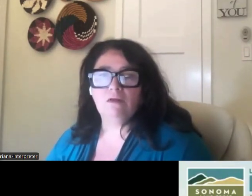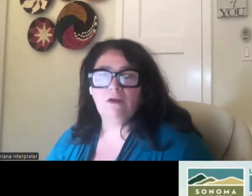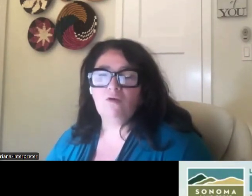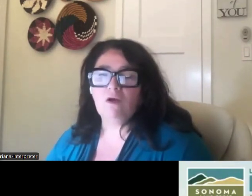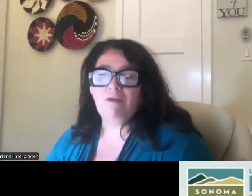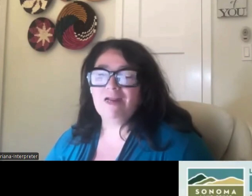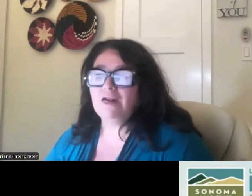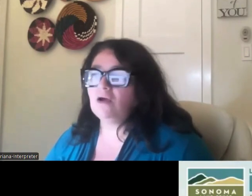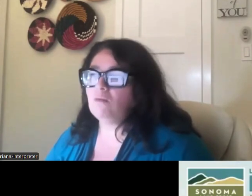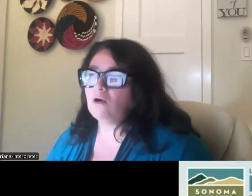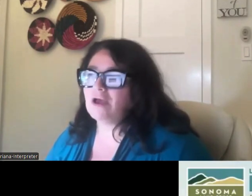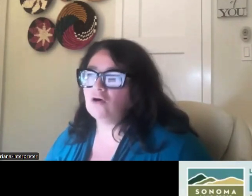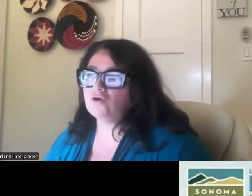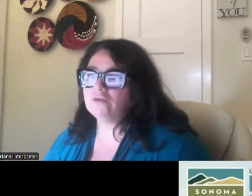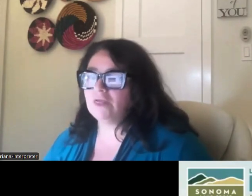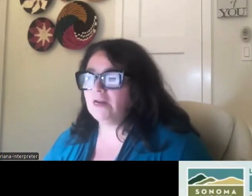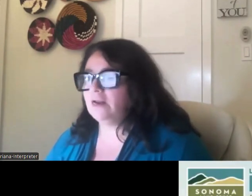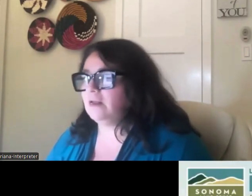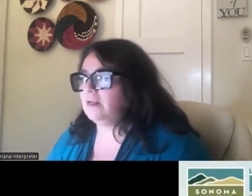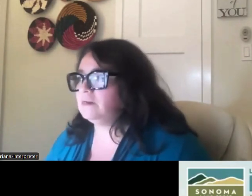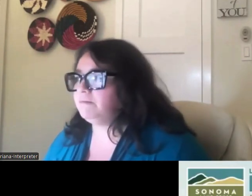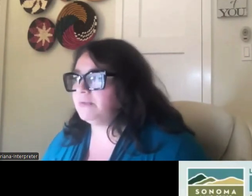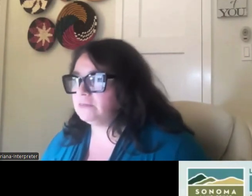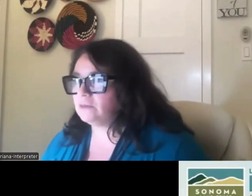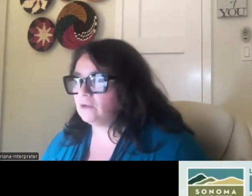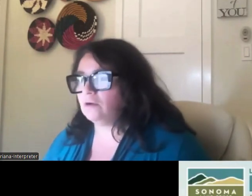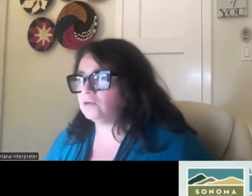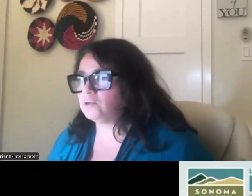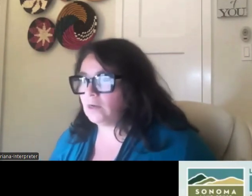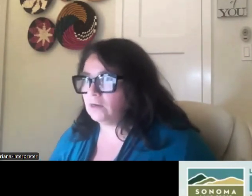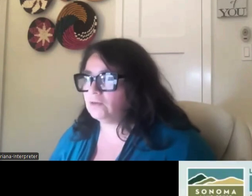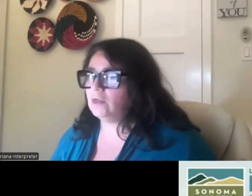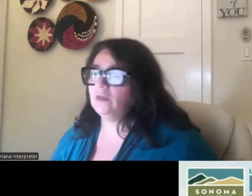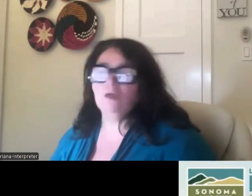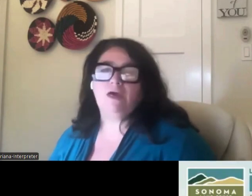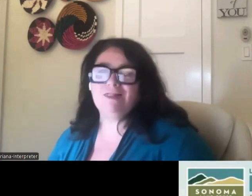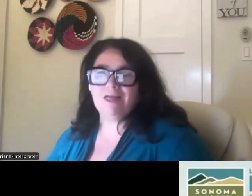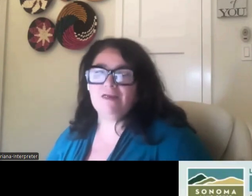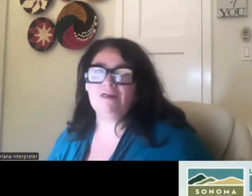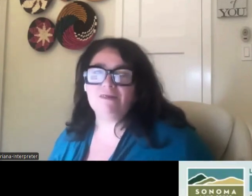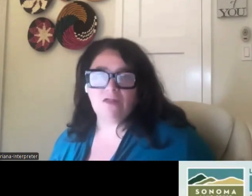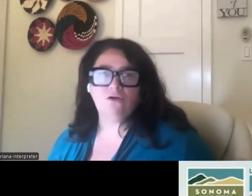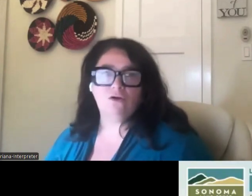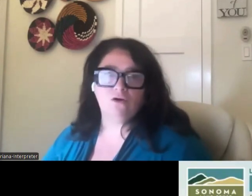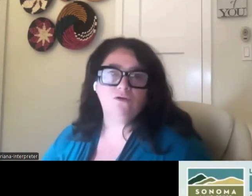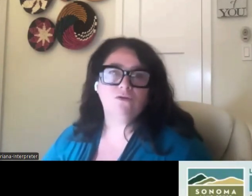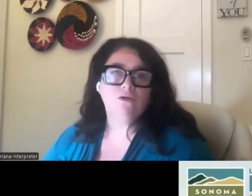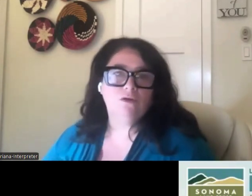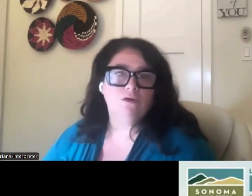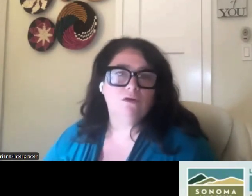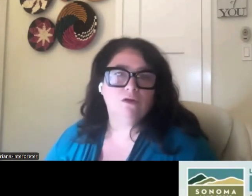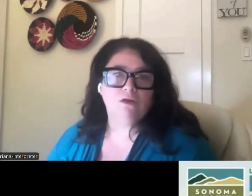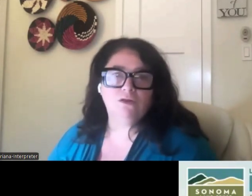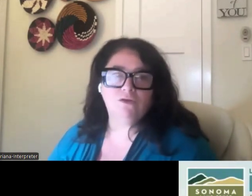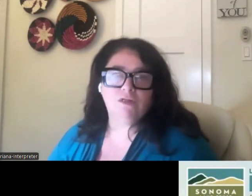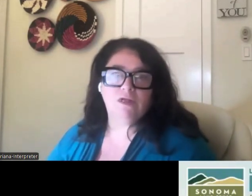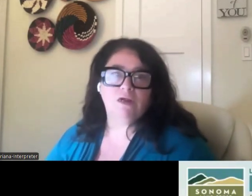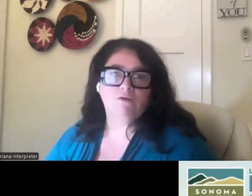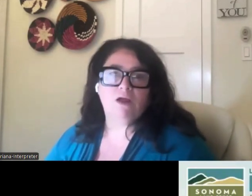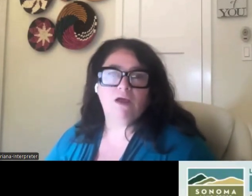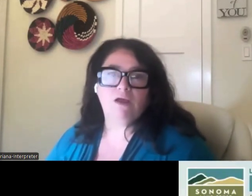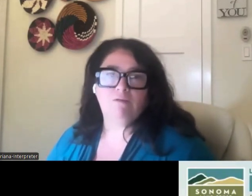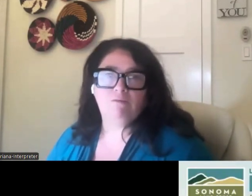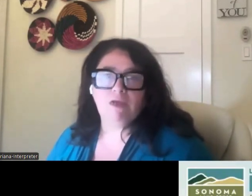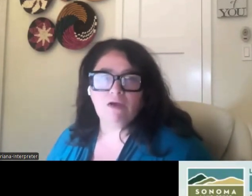soil, sterilizing it. Essentially, the soil has mycology and